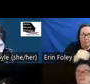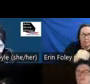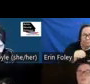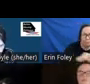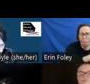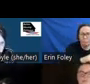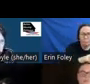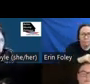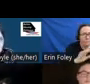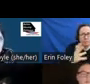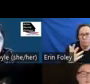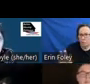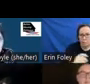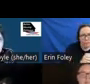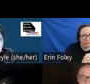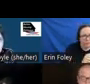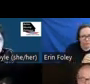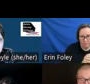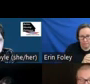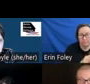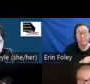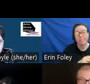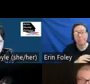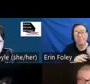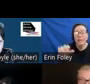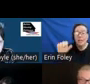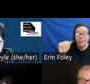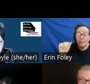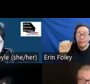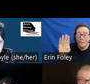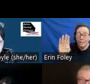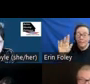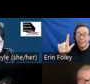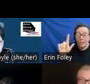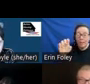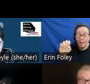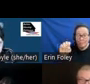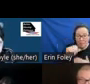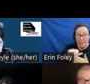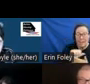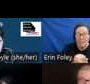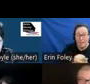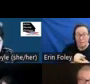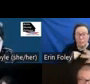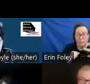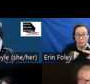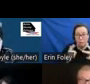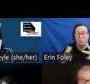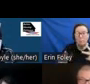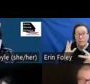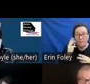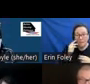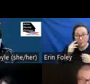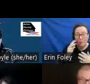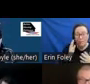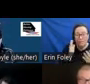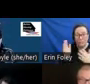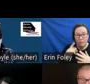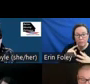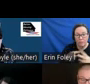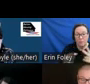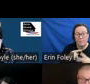ABLE accounts. The two main information sources are the Fidelity